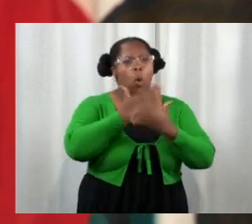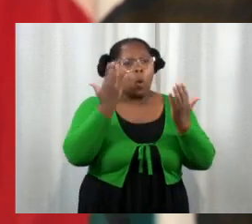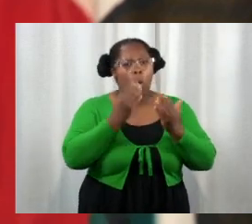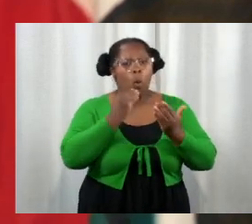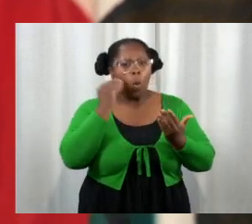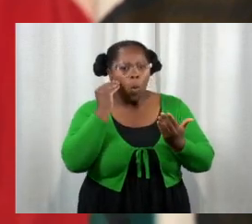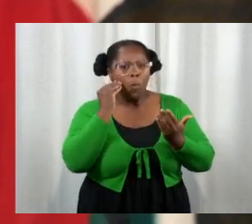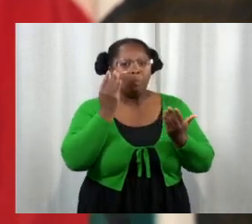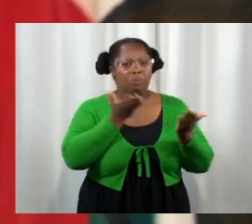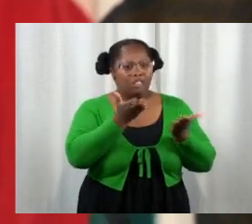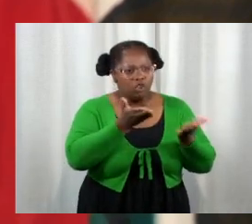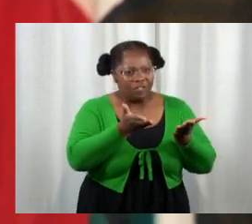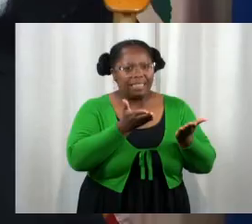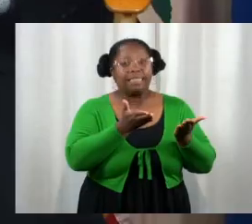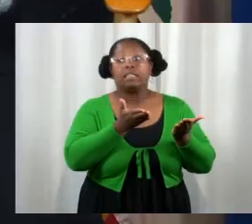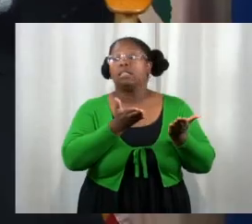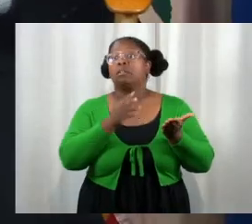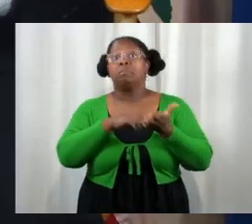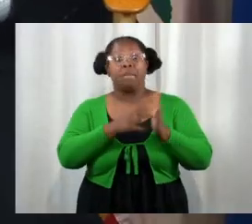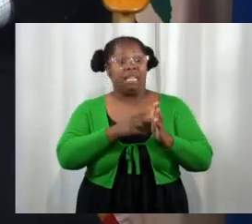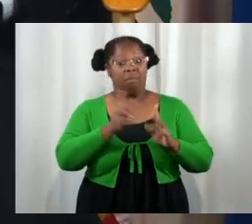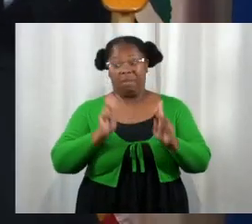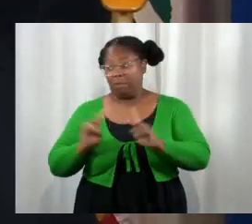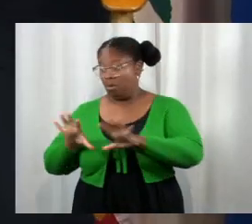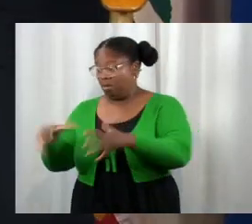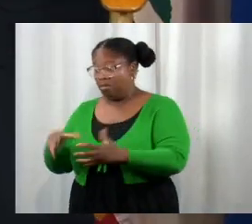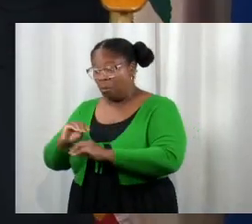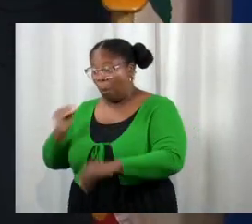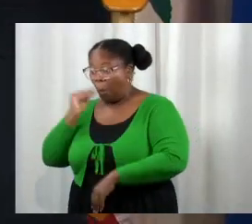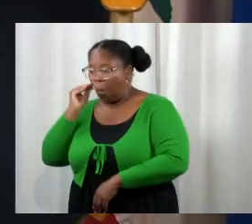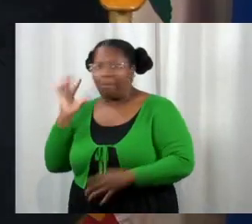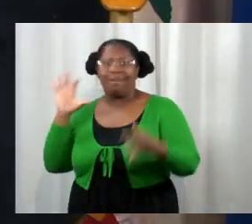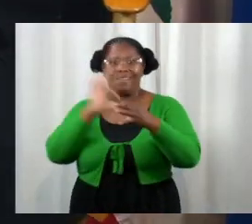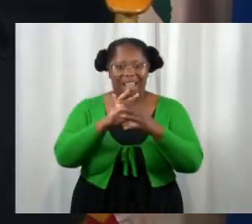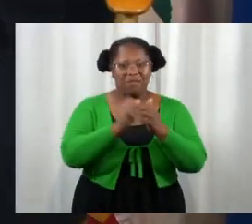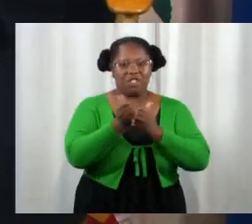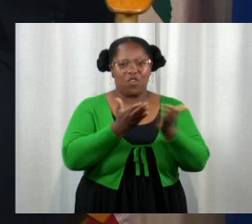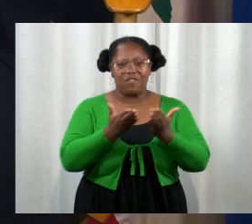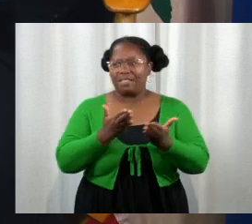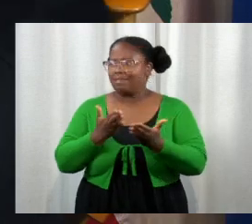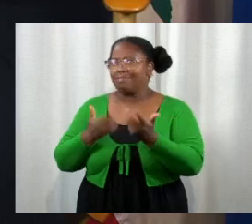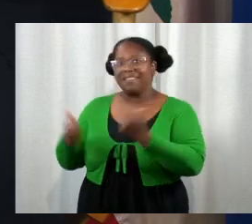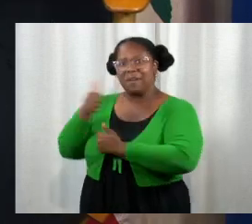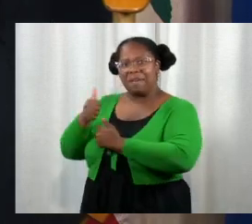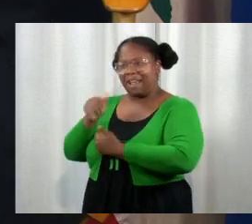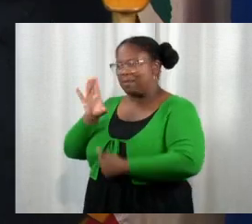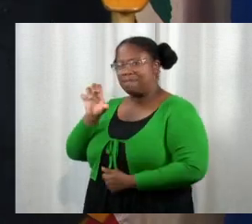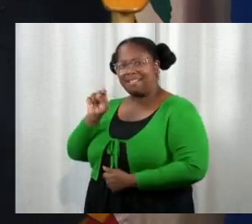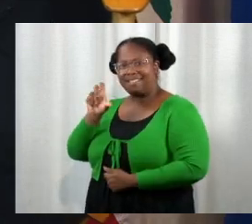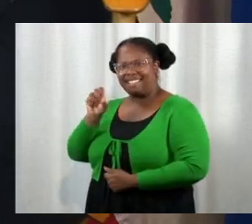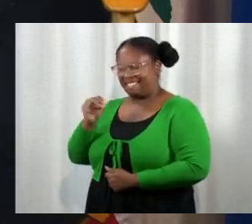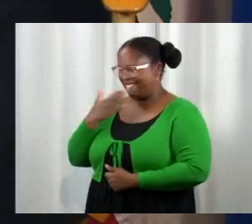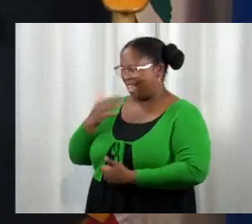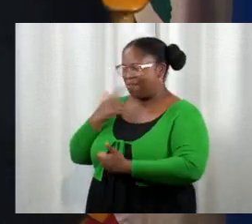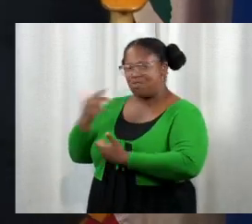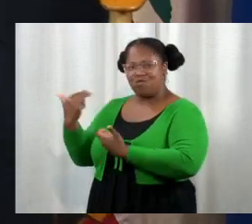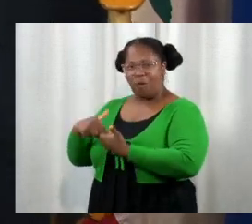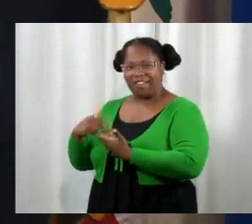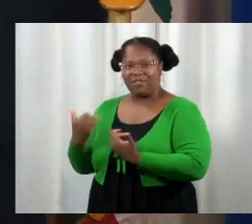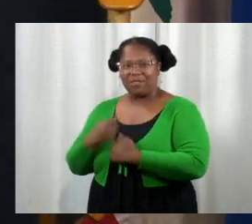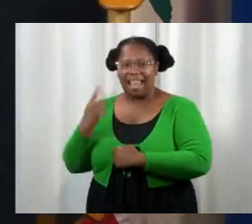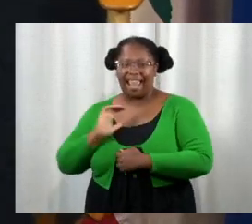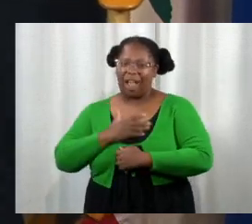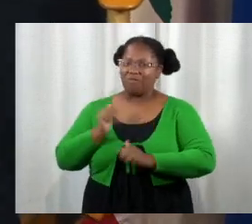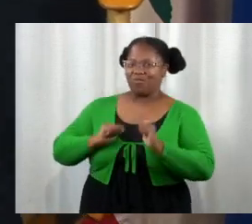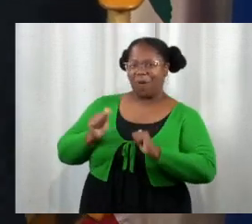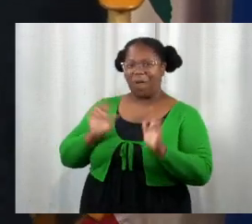experiencing homelessness to services. So, Commander Benson, thanks so much for joining us today and coming on our little show here. Could you